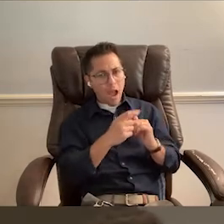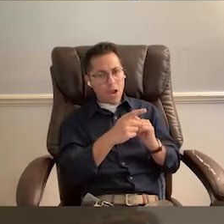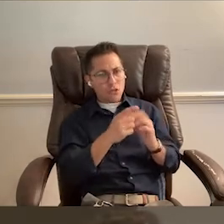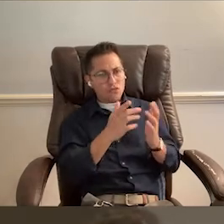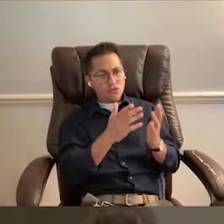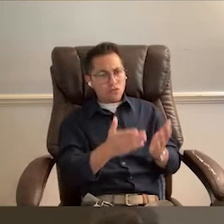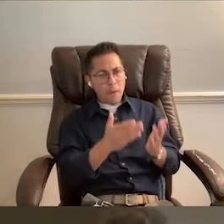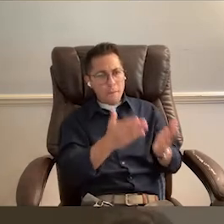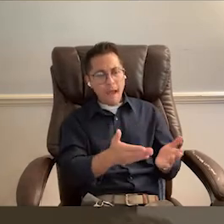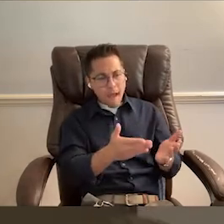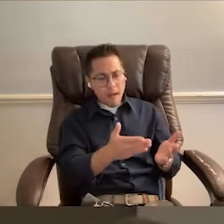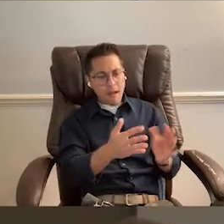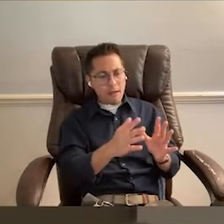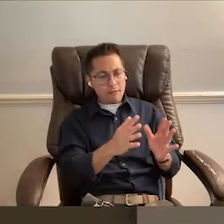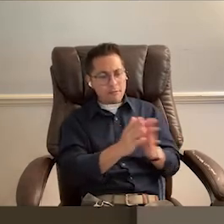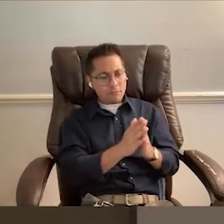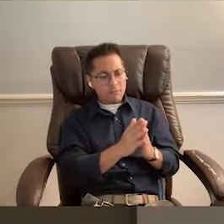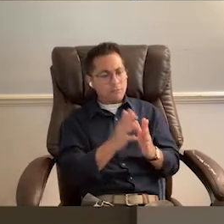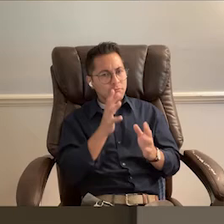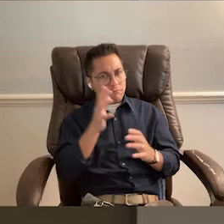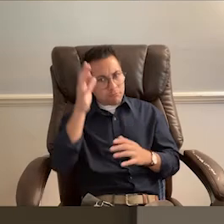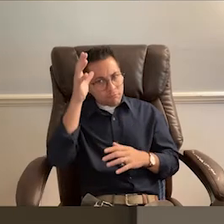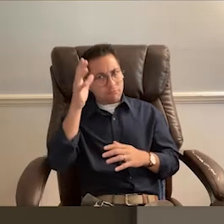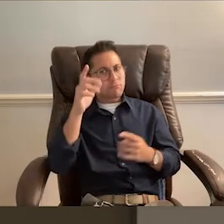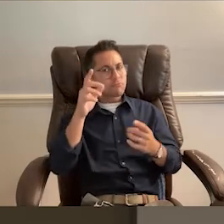So wait, so how do you feel about all that?